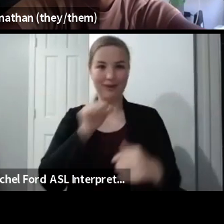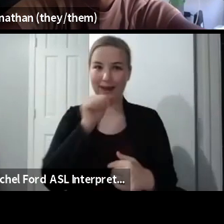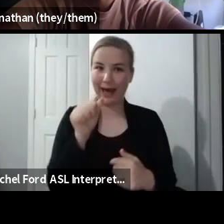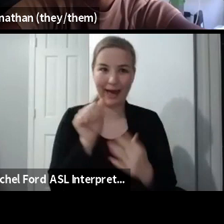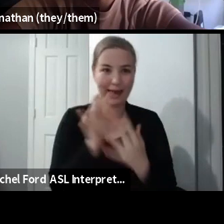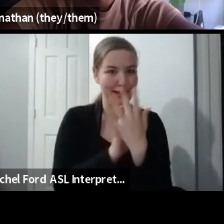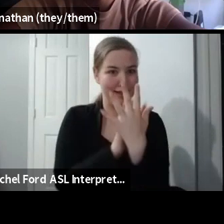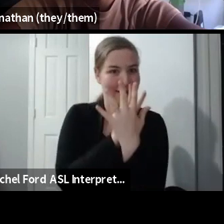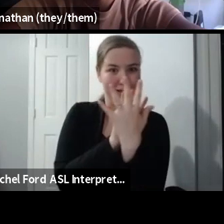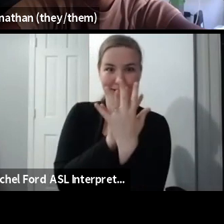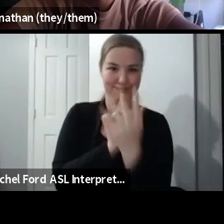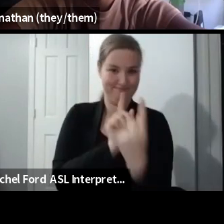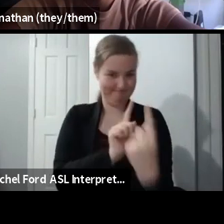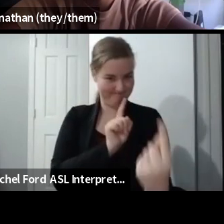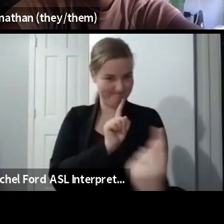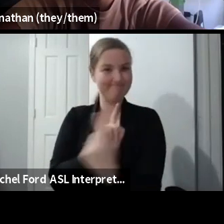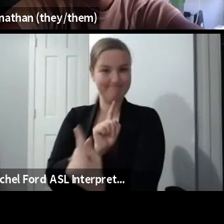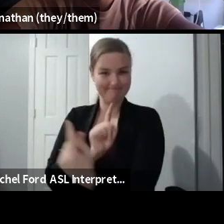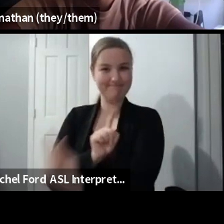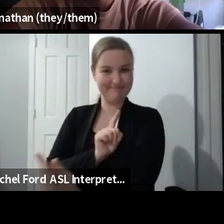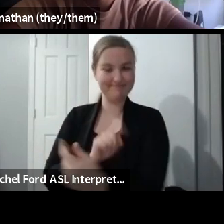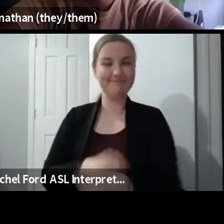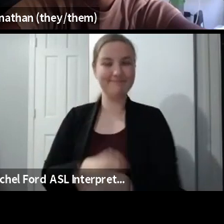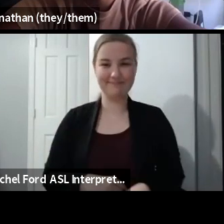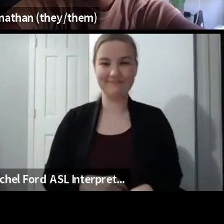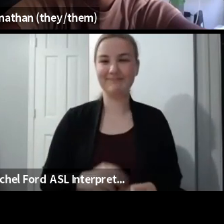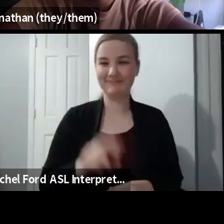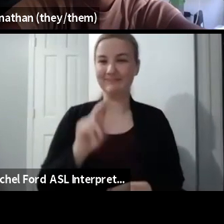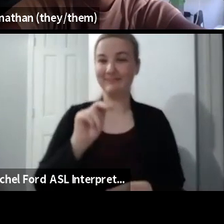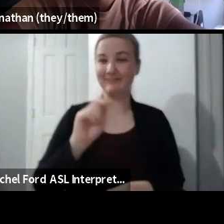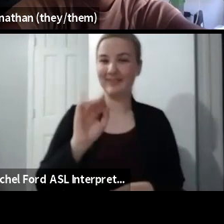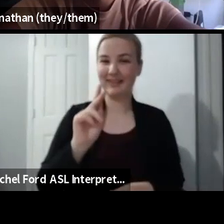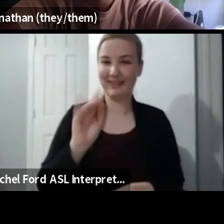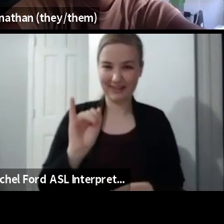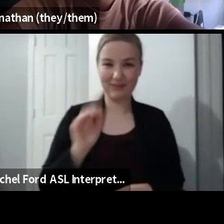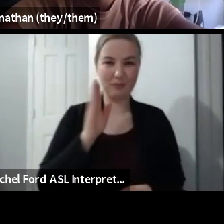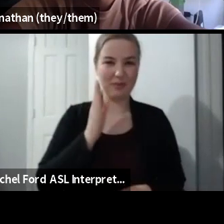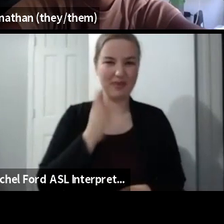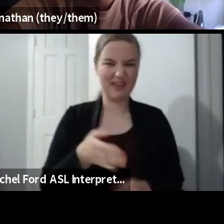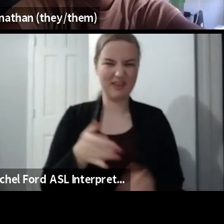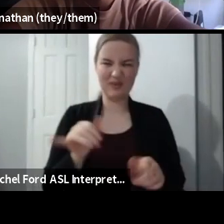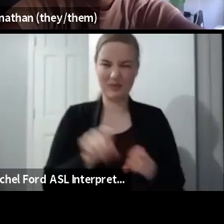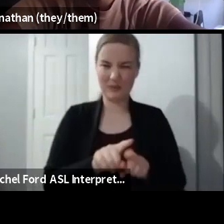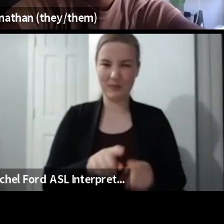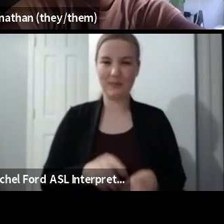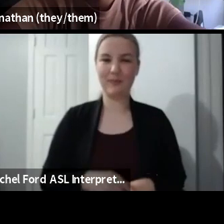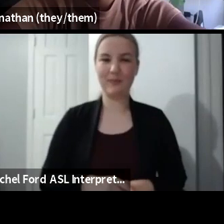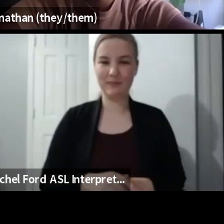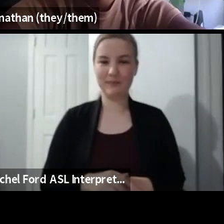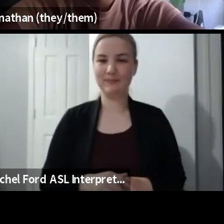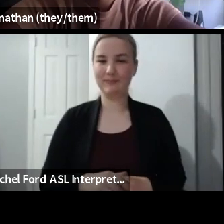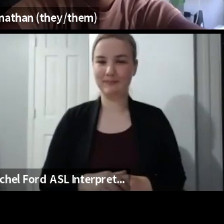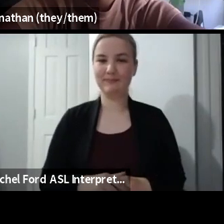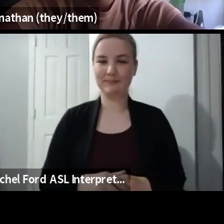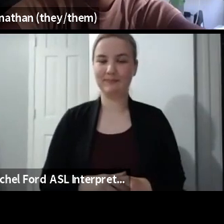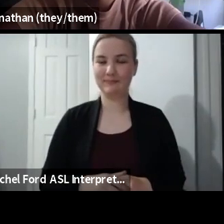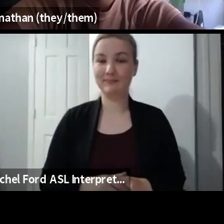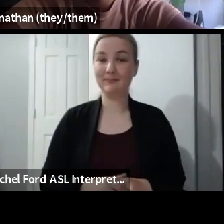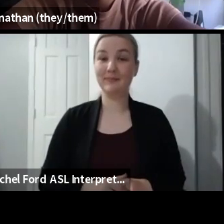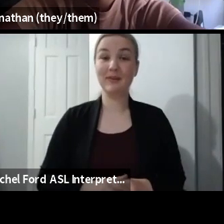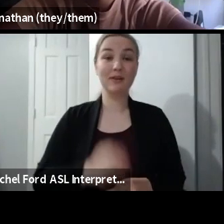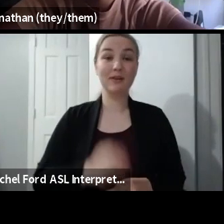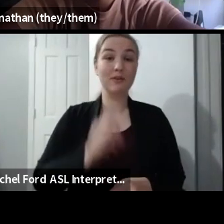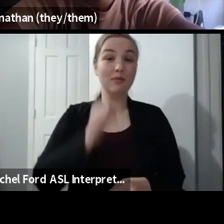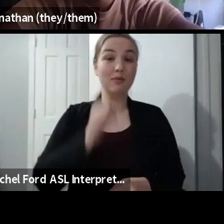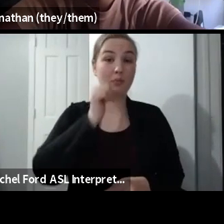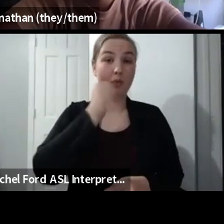Mickey Perez also there, you know, throwing some tunes. So if you want to go and dance, and we're going to stream it via our